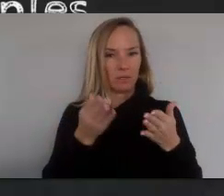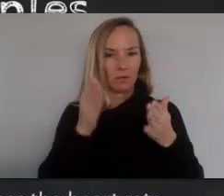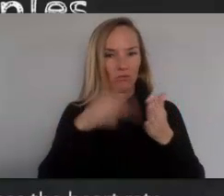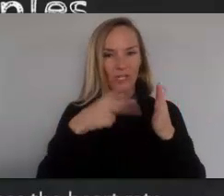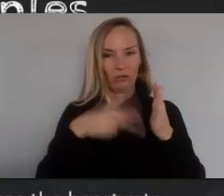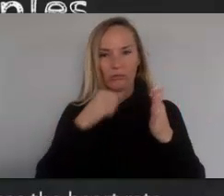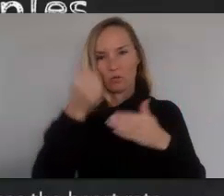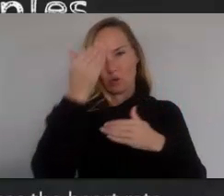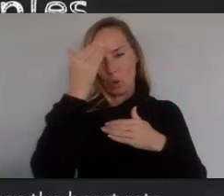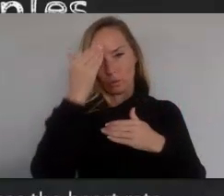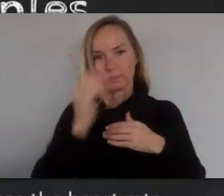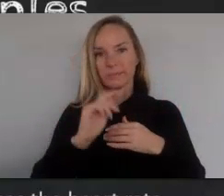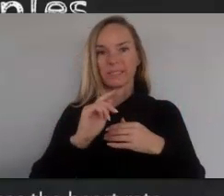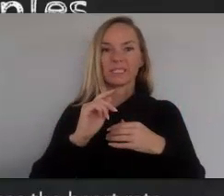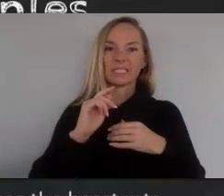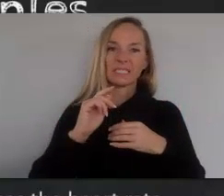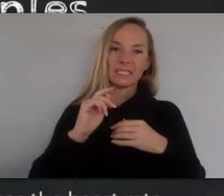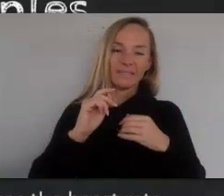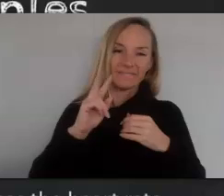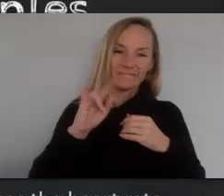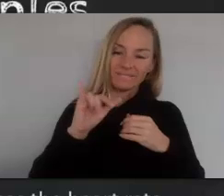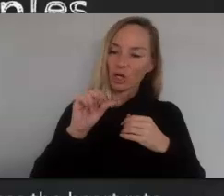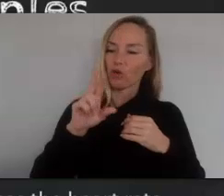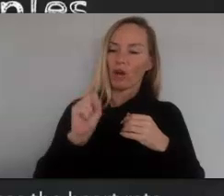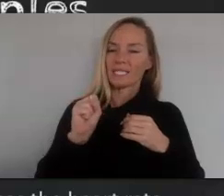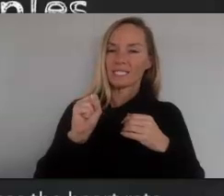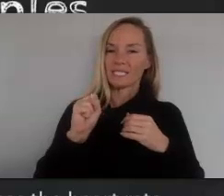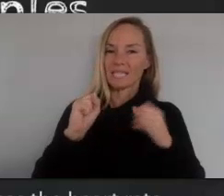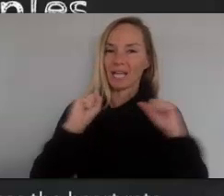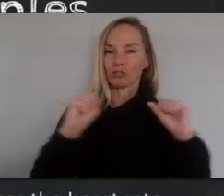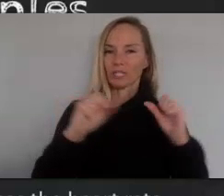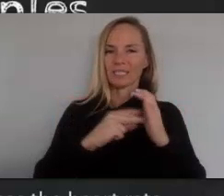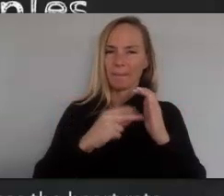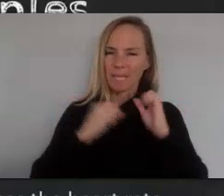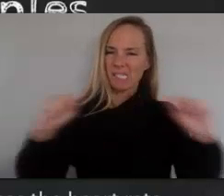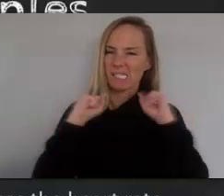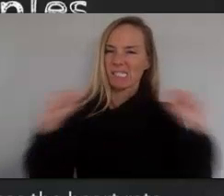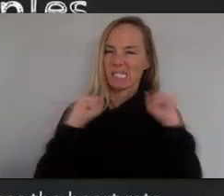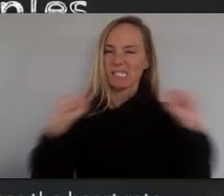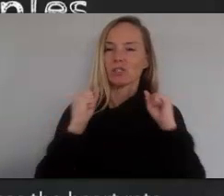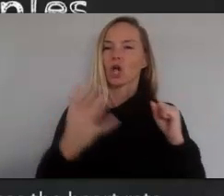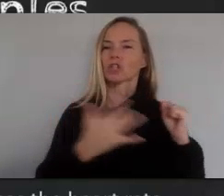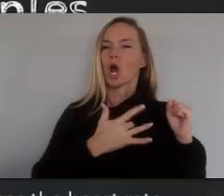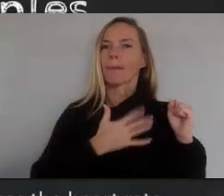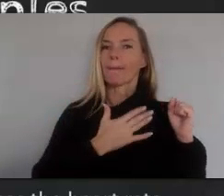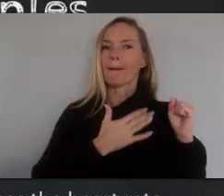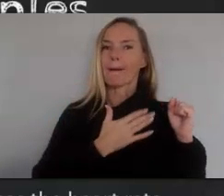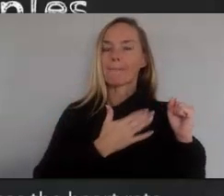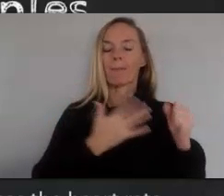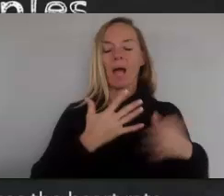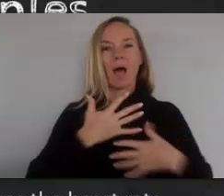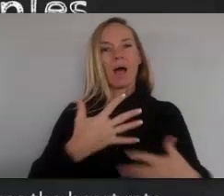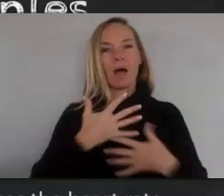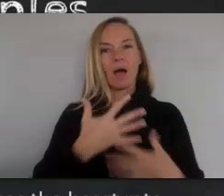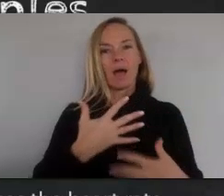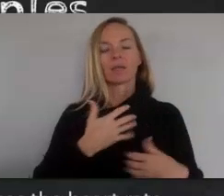example, vigorous exercise is physical activity that raises the heart rate and speeds up breathing. When you use a definition, just